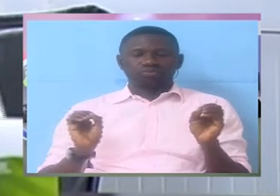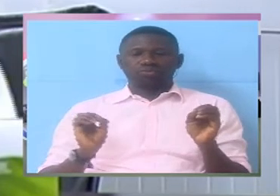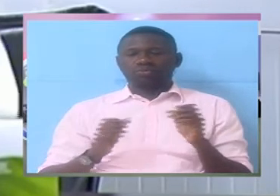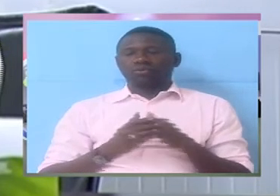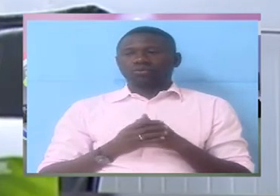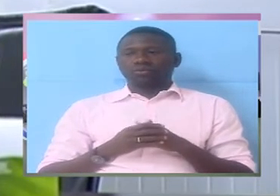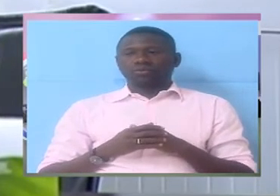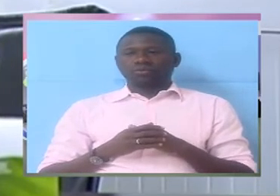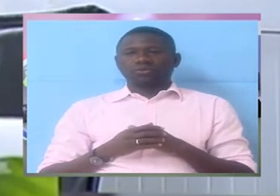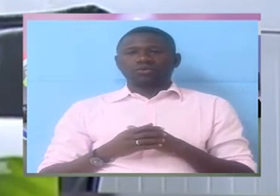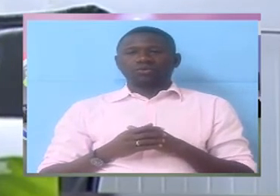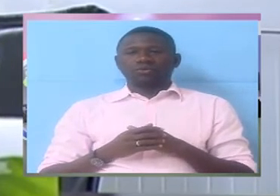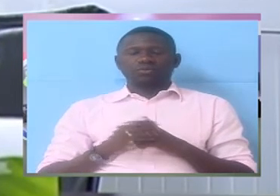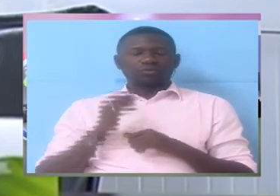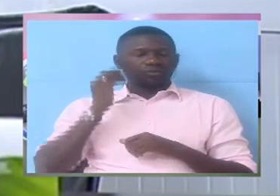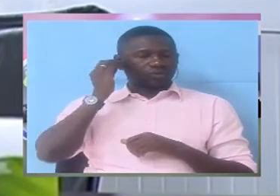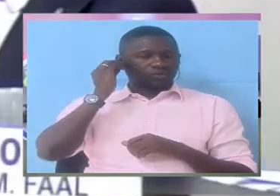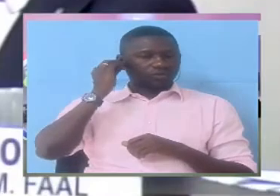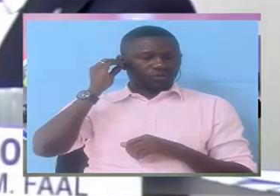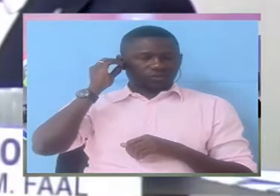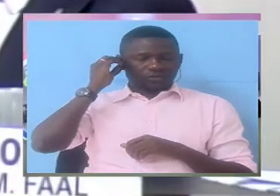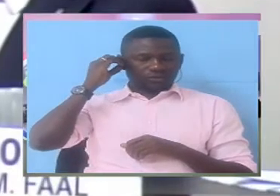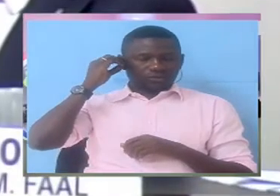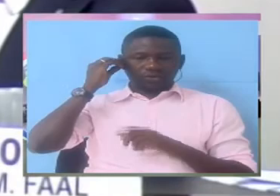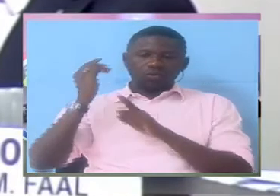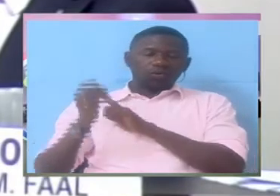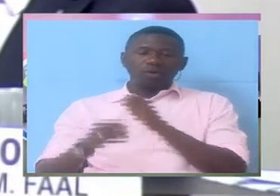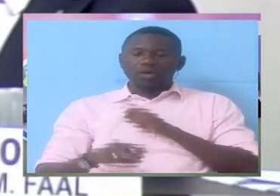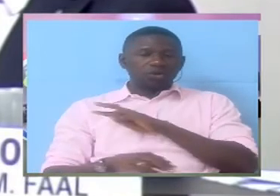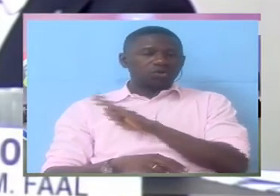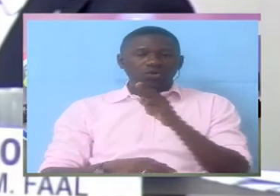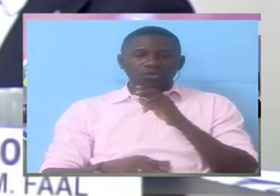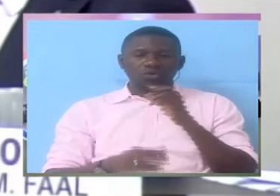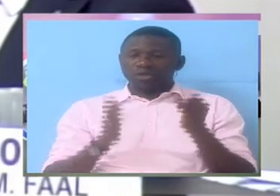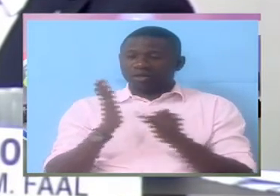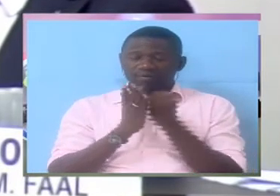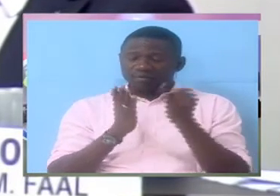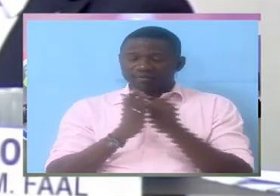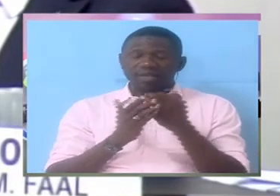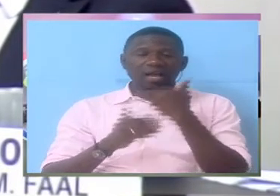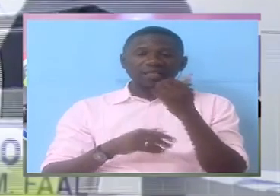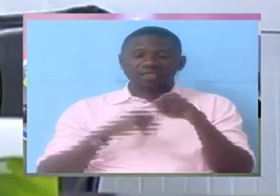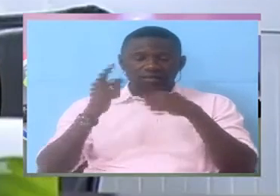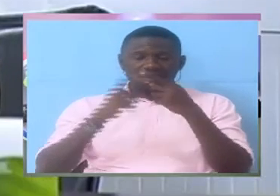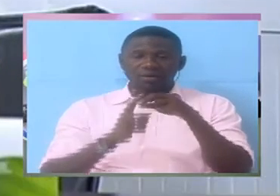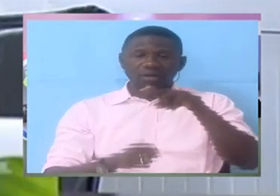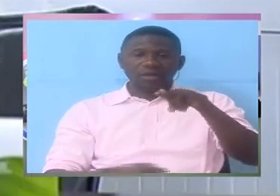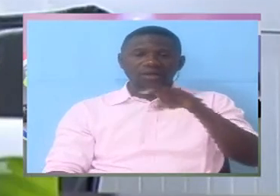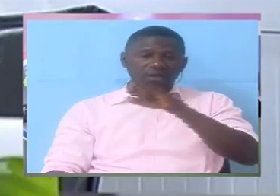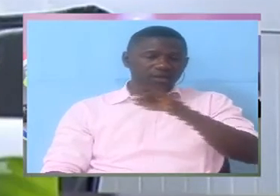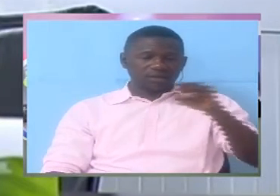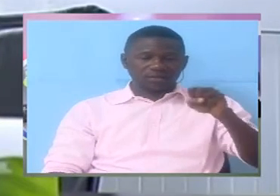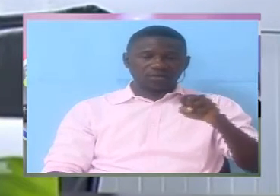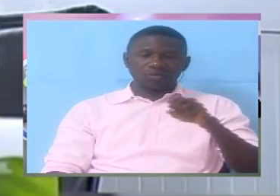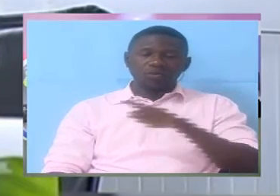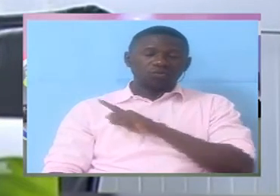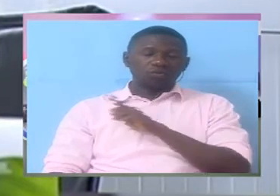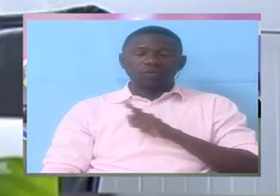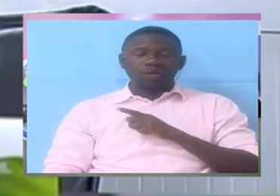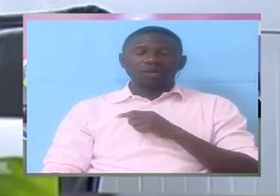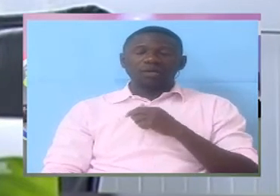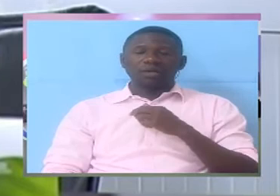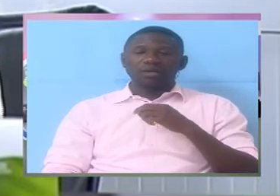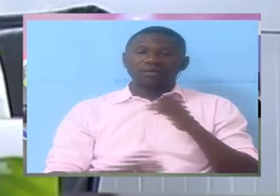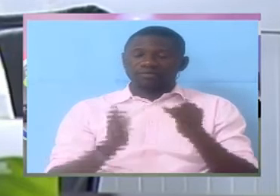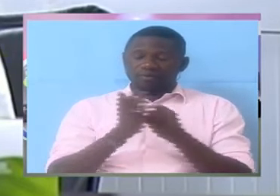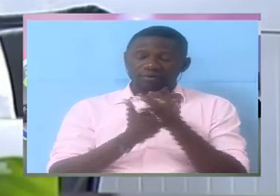investigating NSS, we are investigating NIA. No, we don't know it. This was